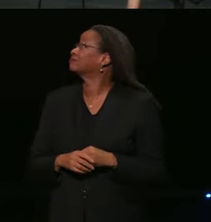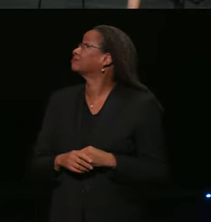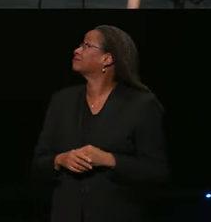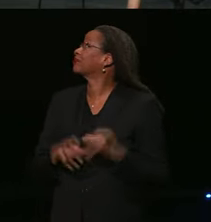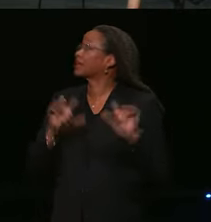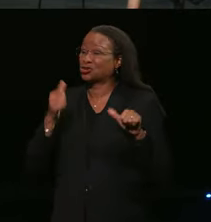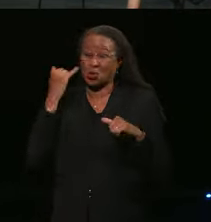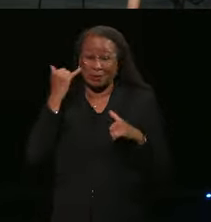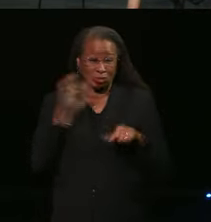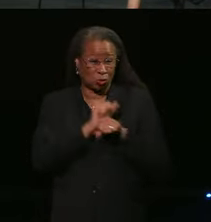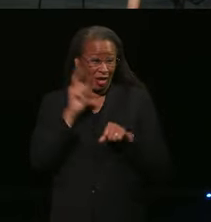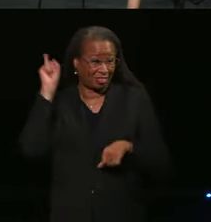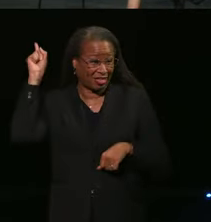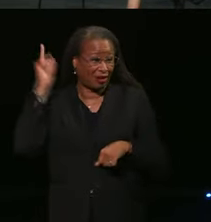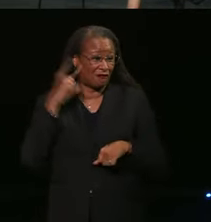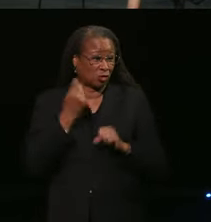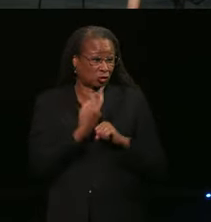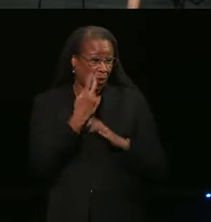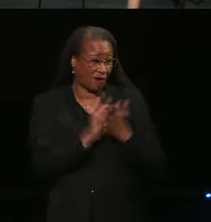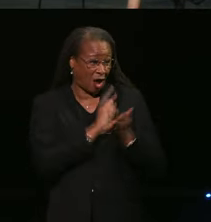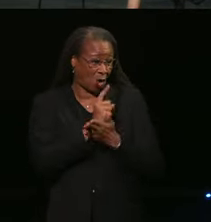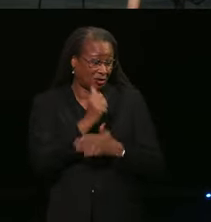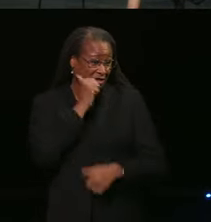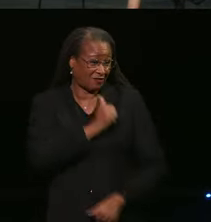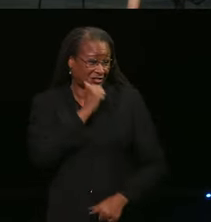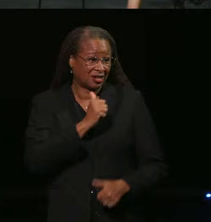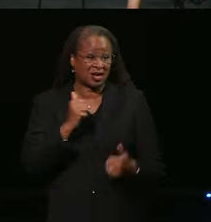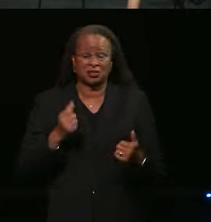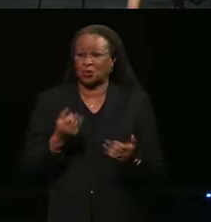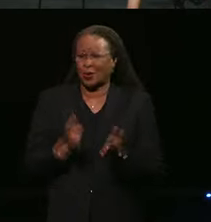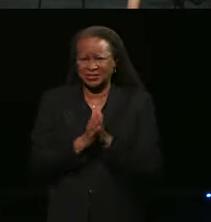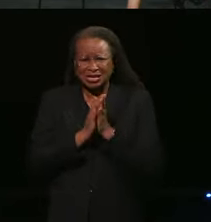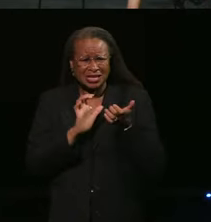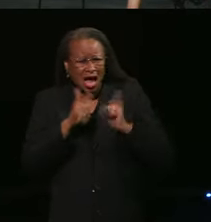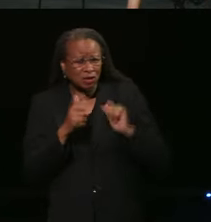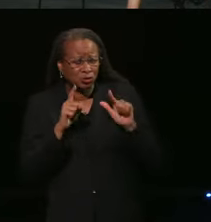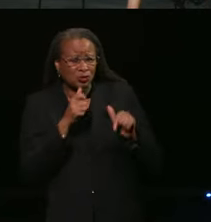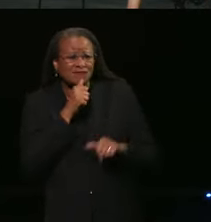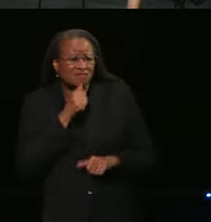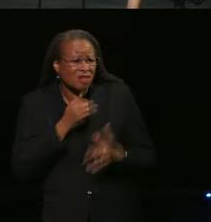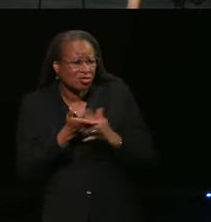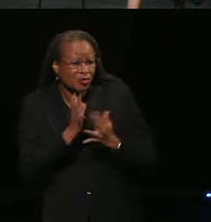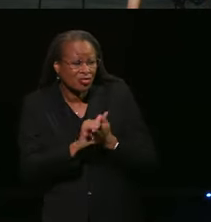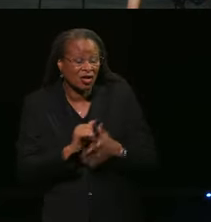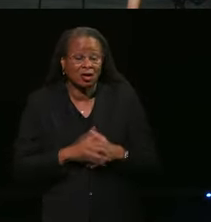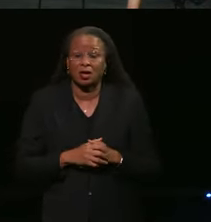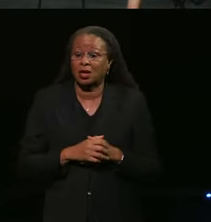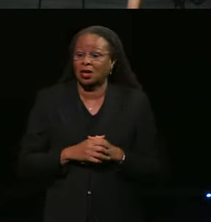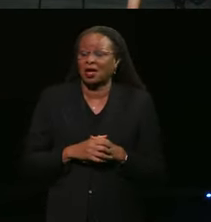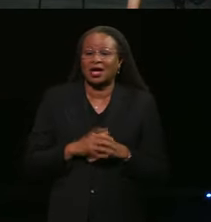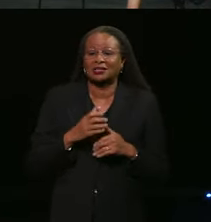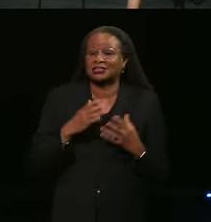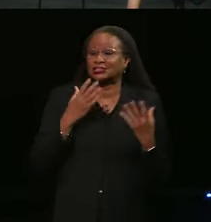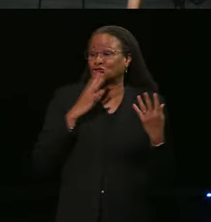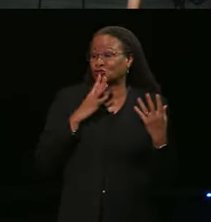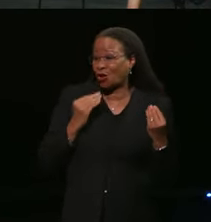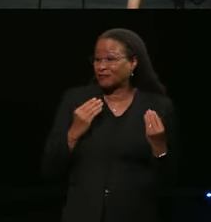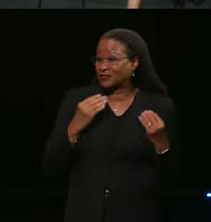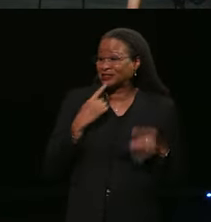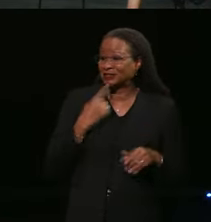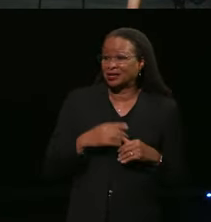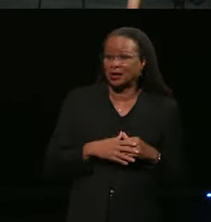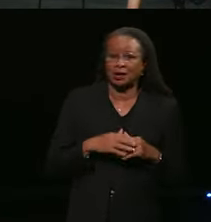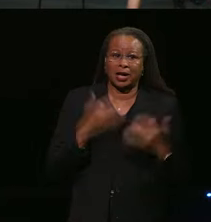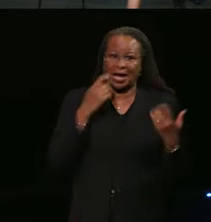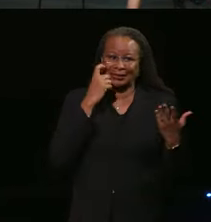imagine working in those conditions for 12 hours a day? So I was asking her like, how did you get through that? And she so softly said,